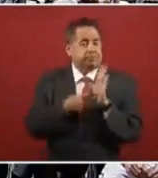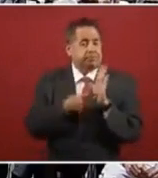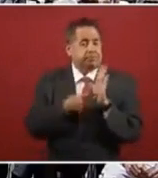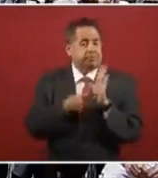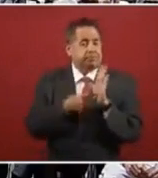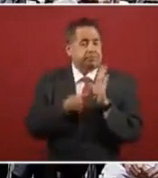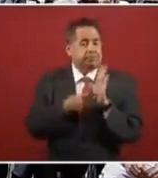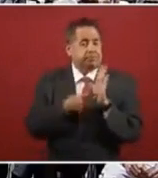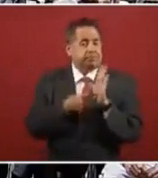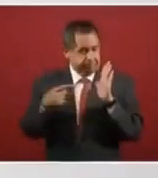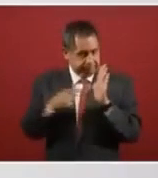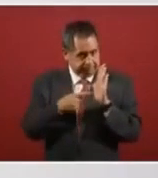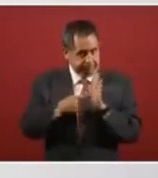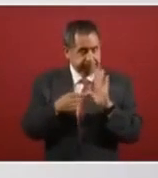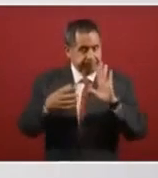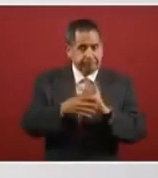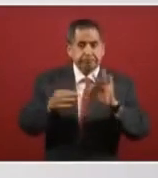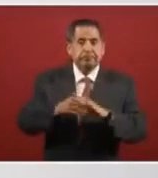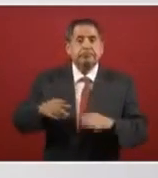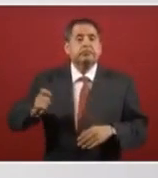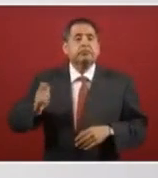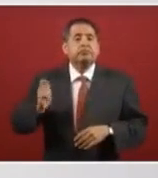via which